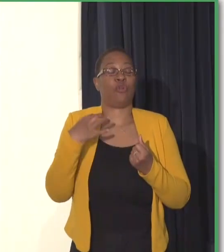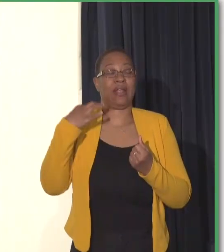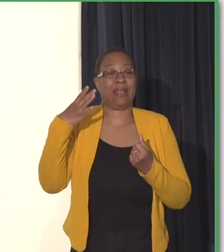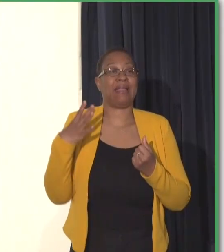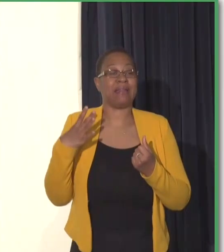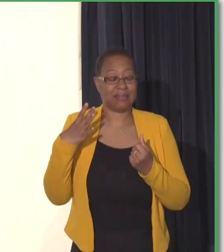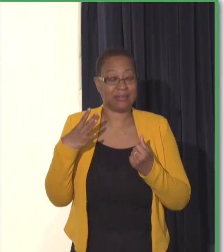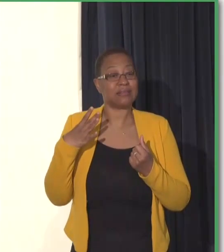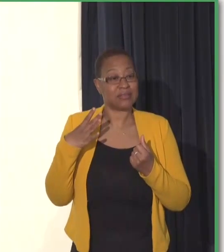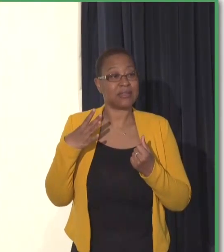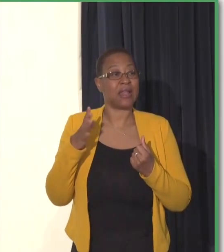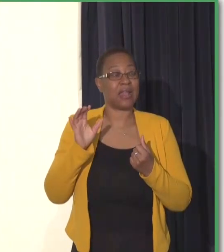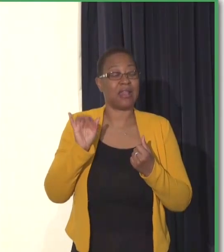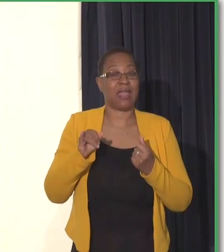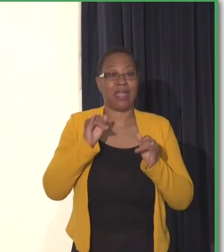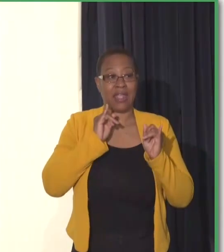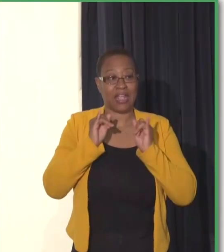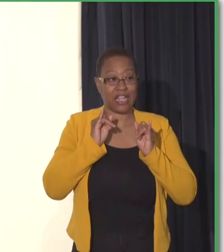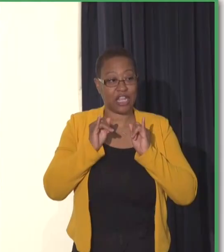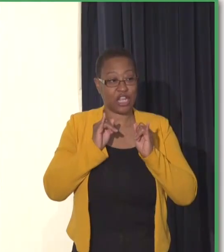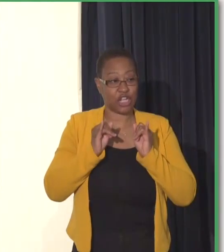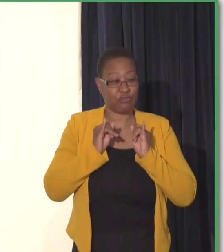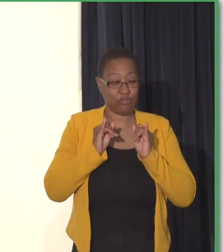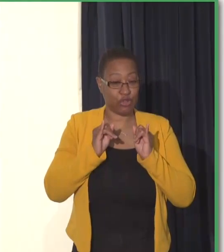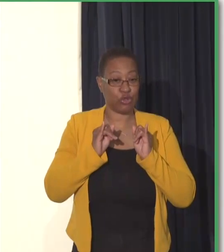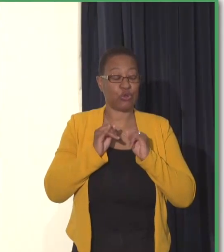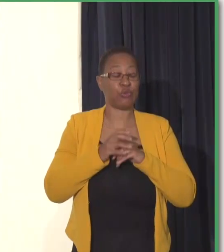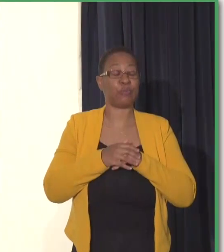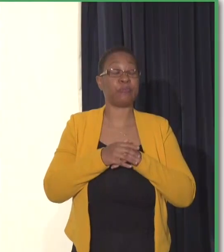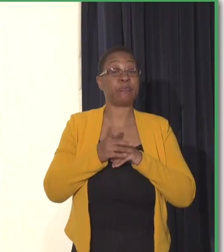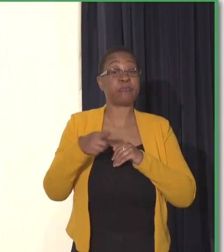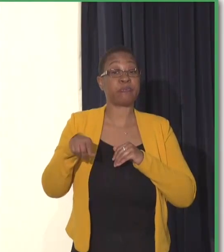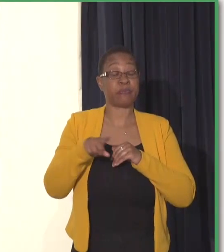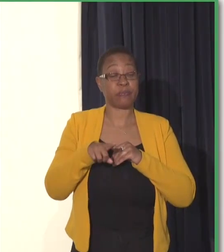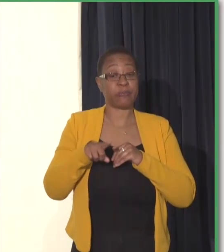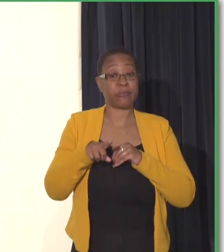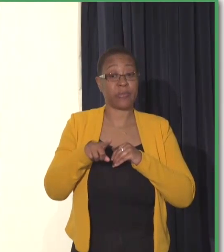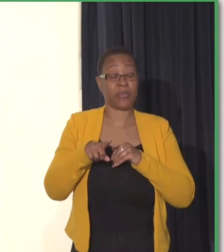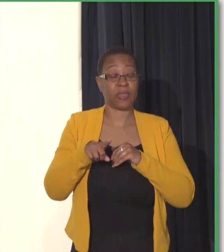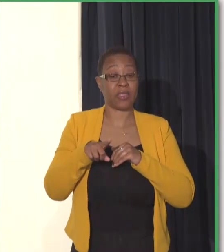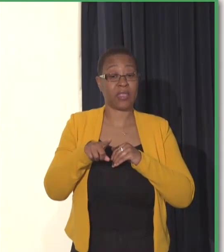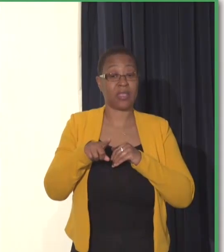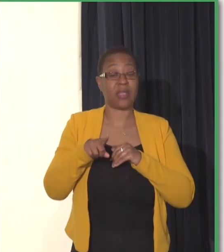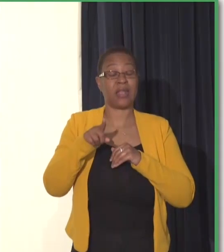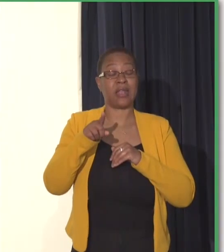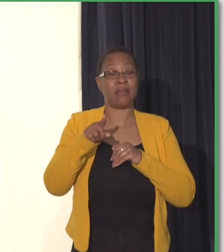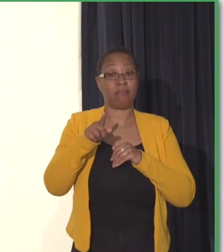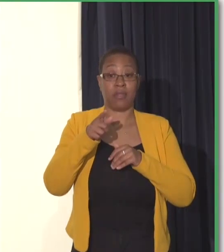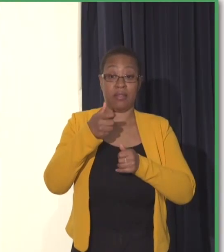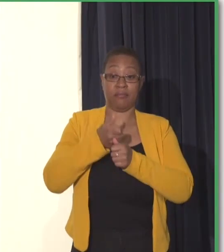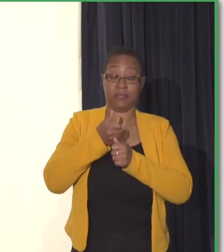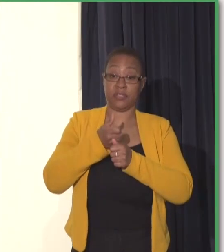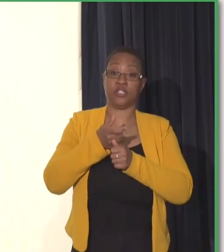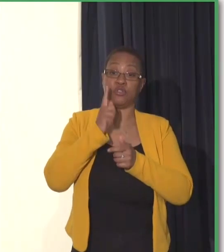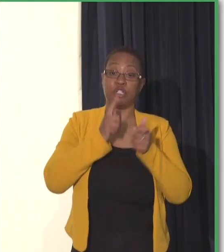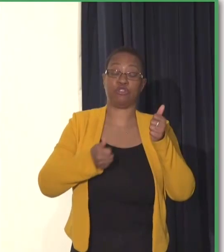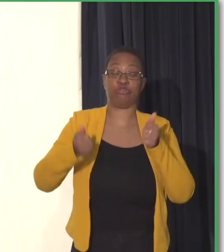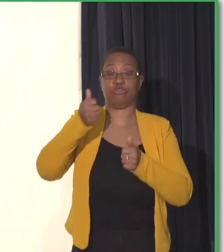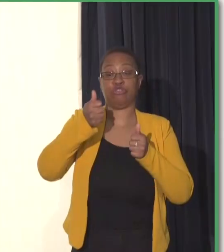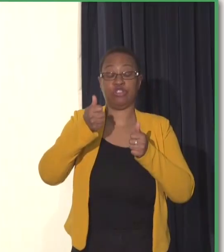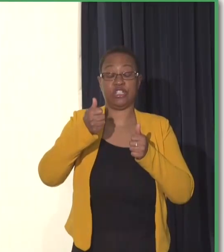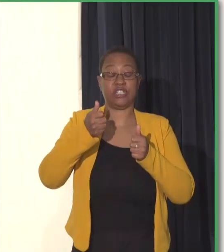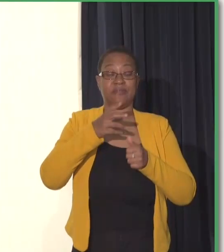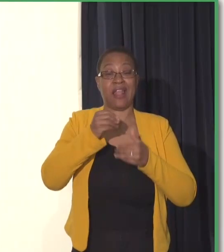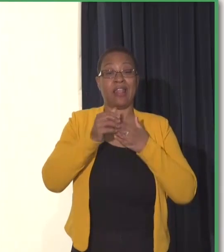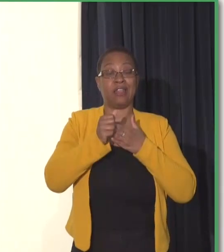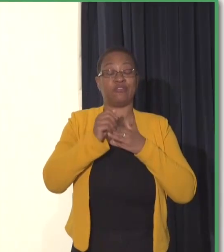that interviewed. They were chief in other departments, leadership in other departments,